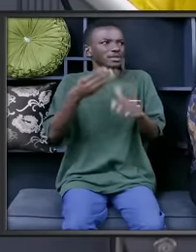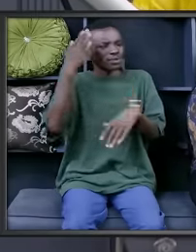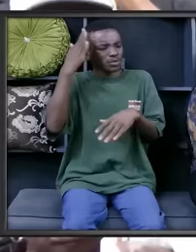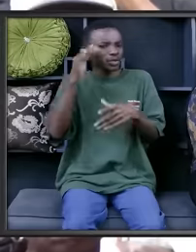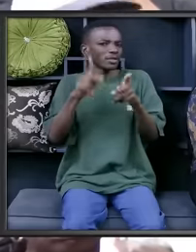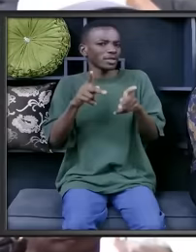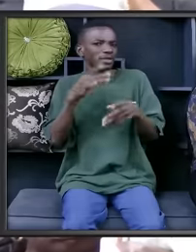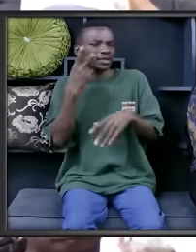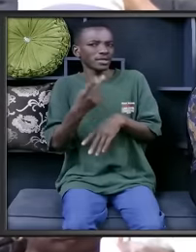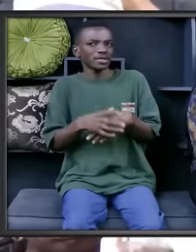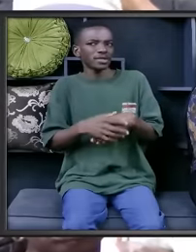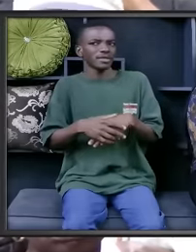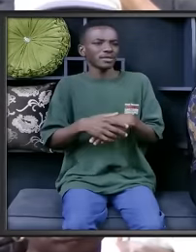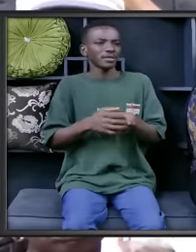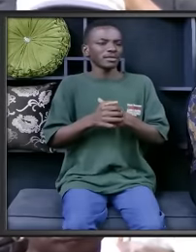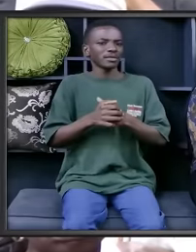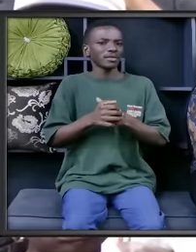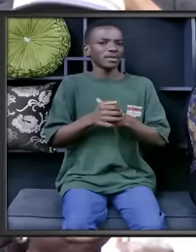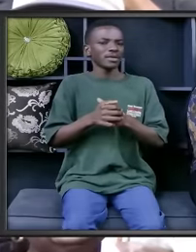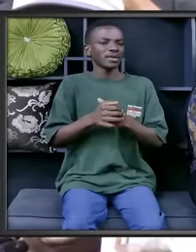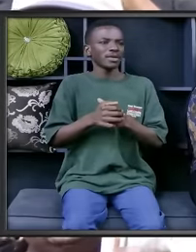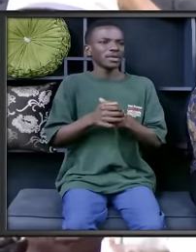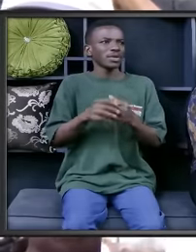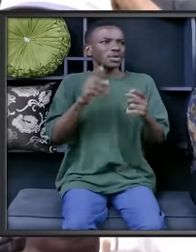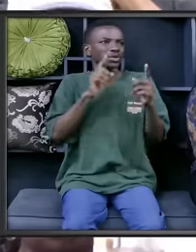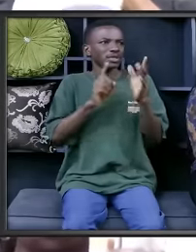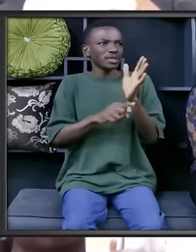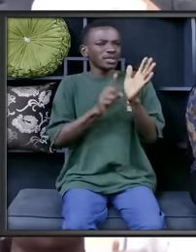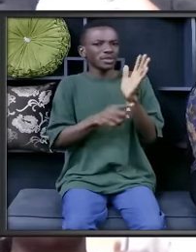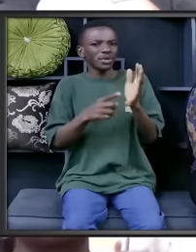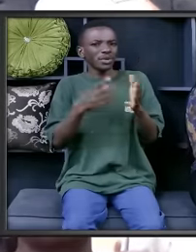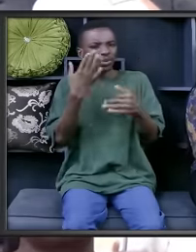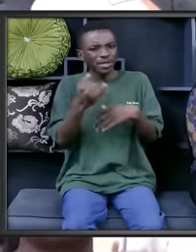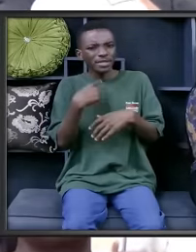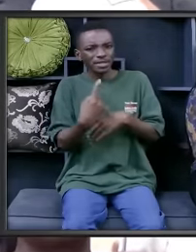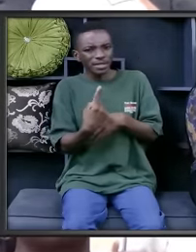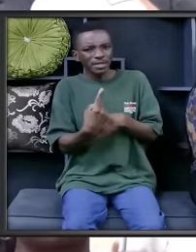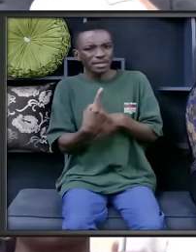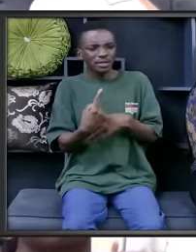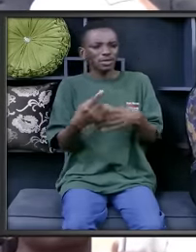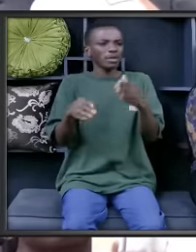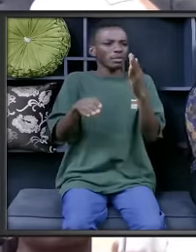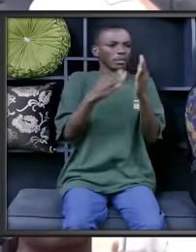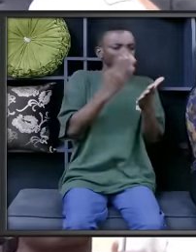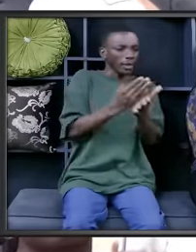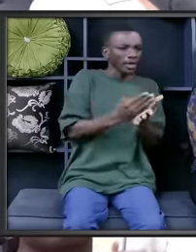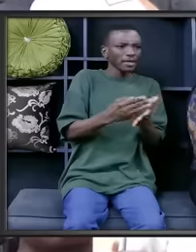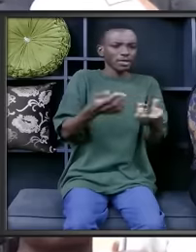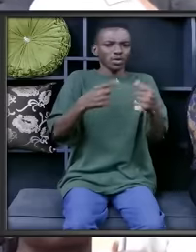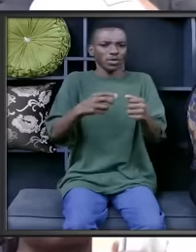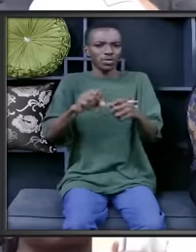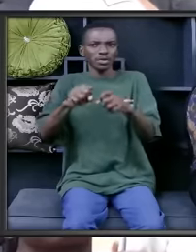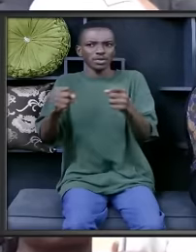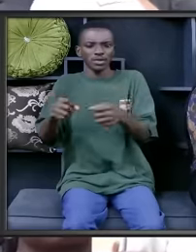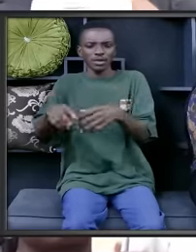dey see. You no go sabi him. So, we go dey discuss for, he go say, why did you say this? He go park. He go come for my side. Open